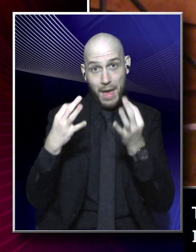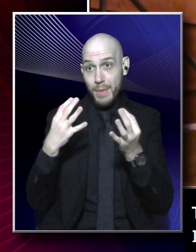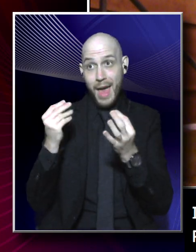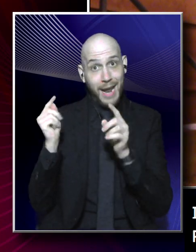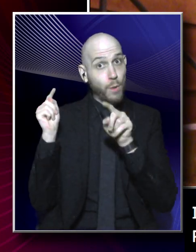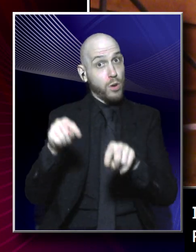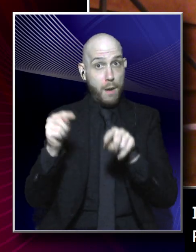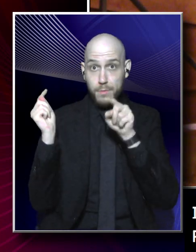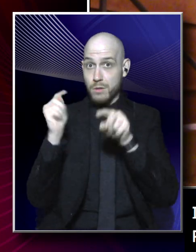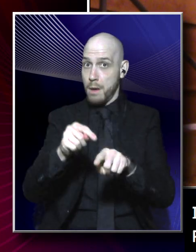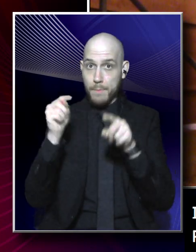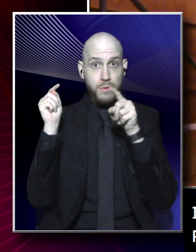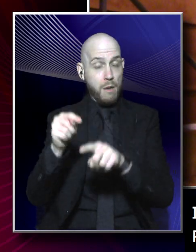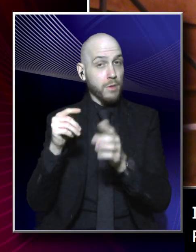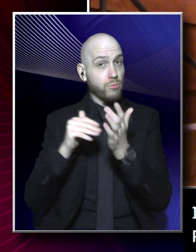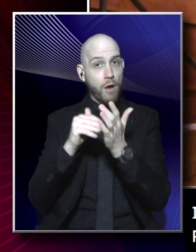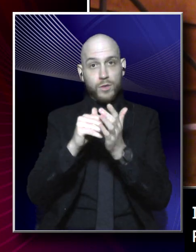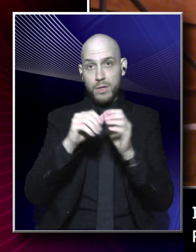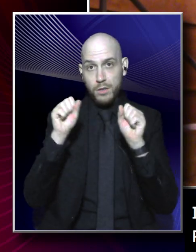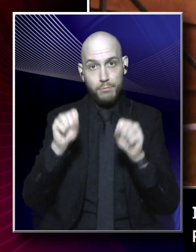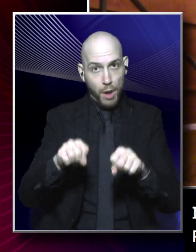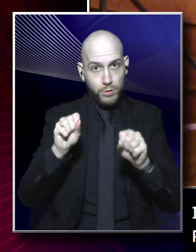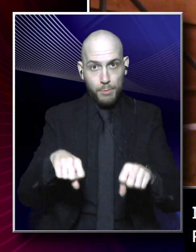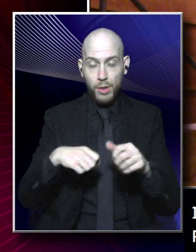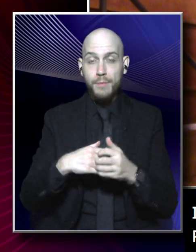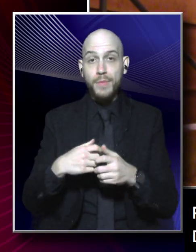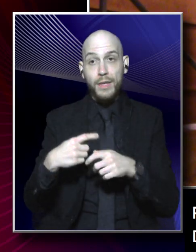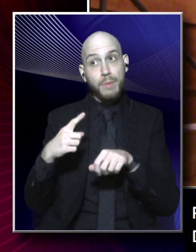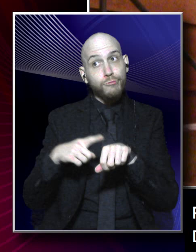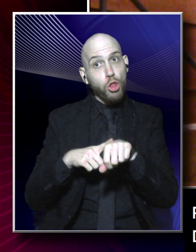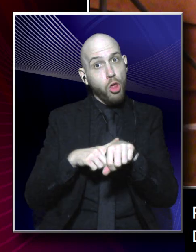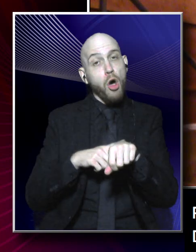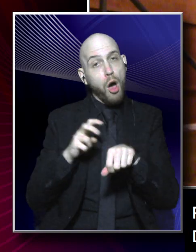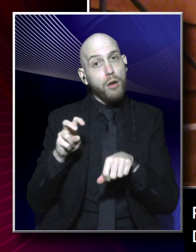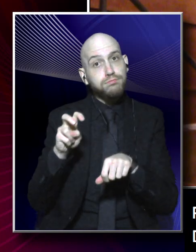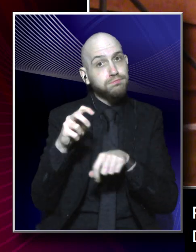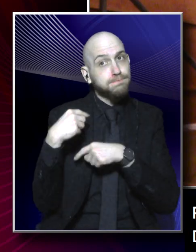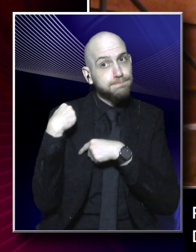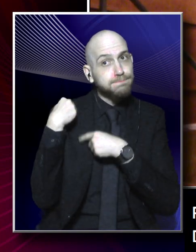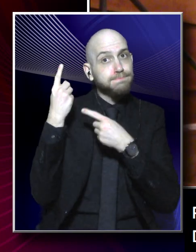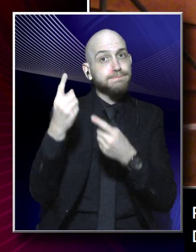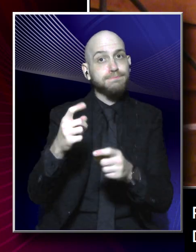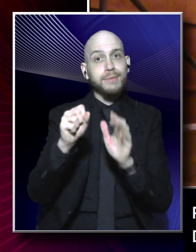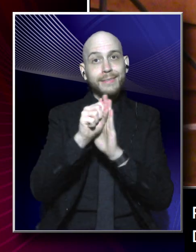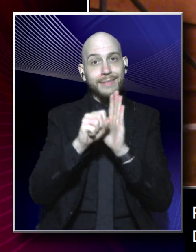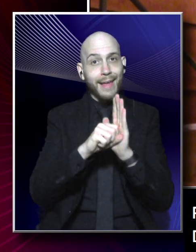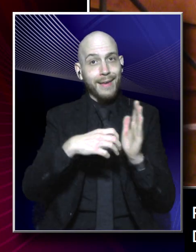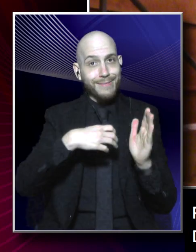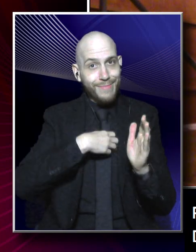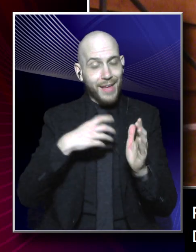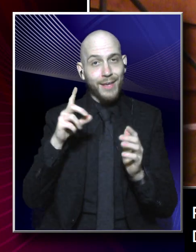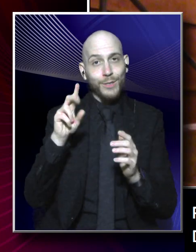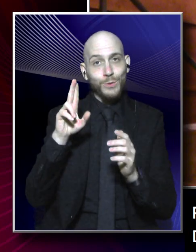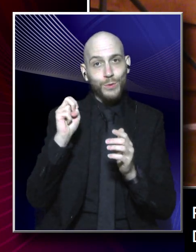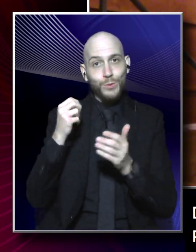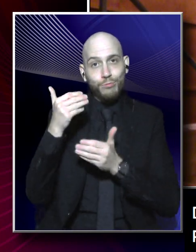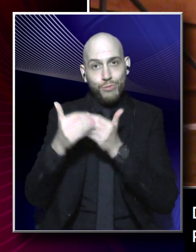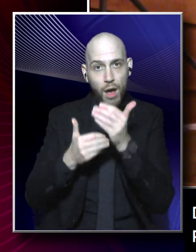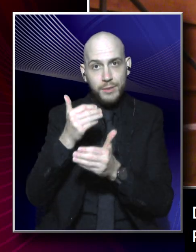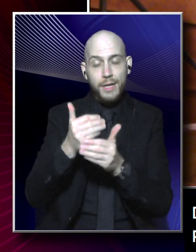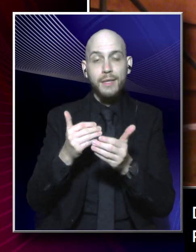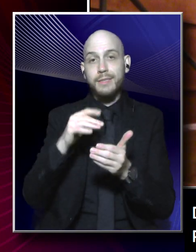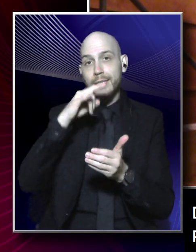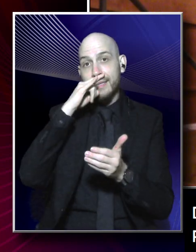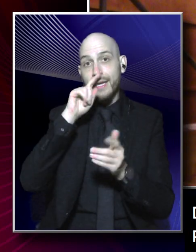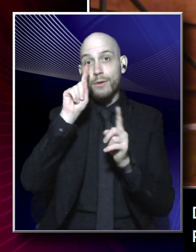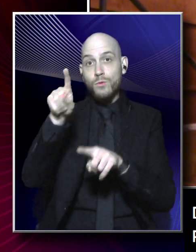is done. It's taken a toll. It's been a long road, due process, states complaints, and a child going to middle school next year only still knowing